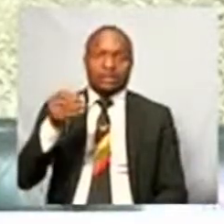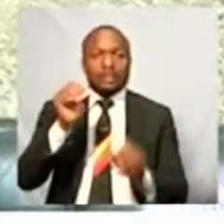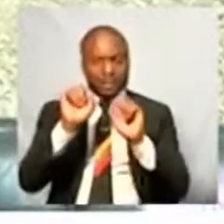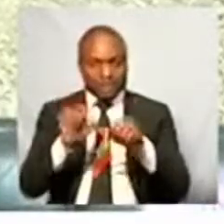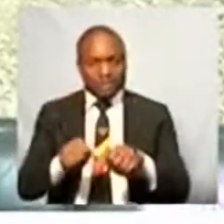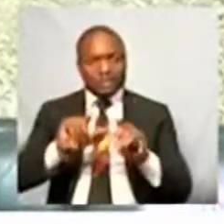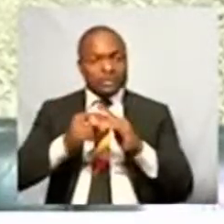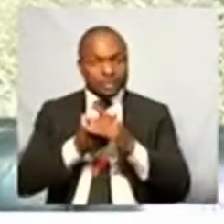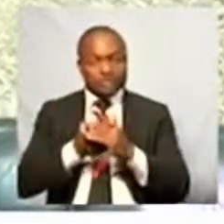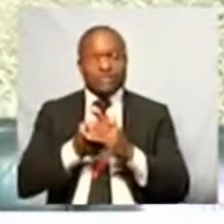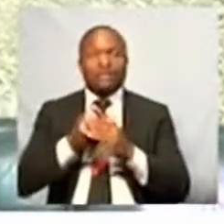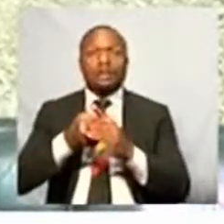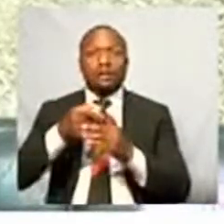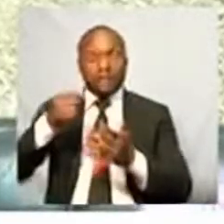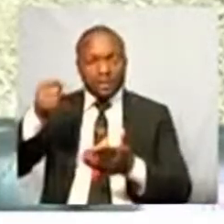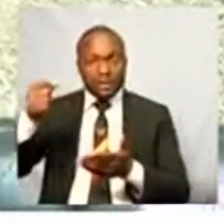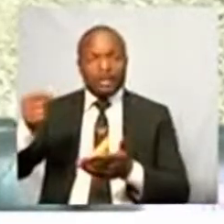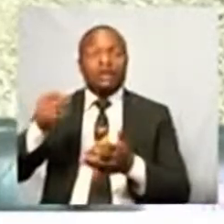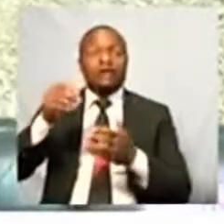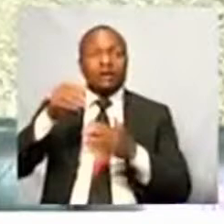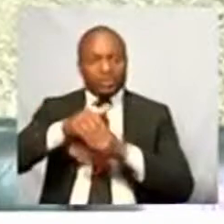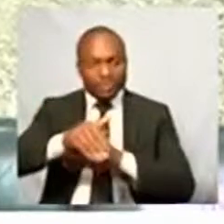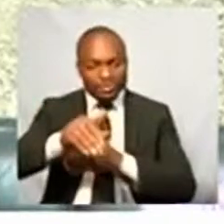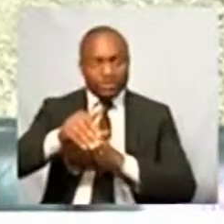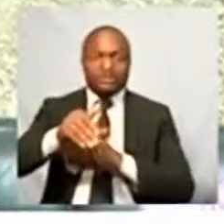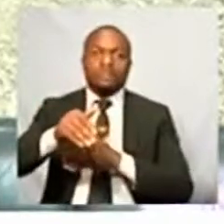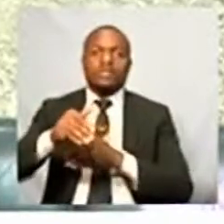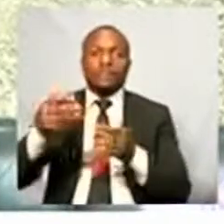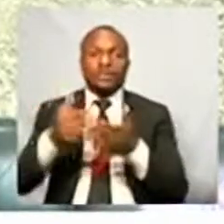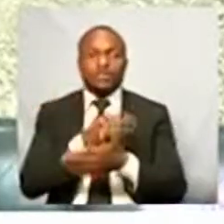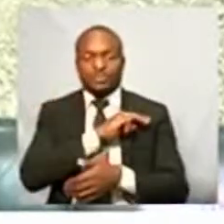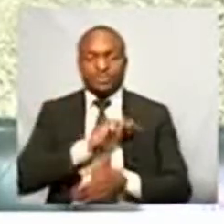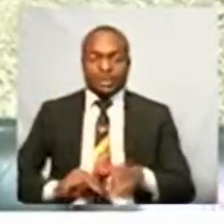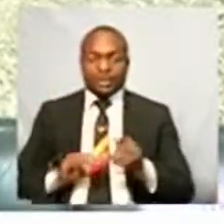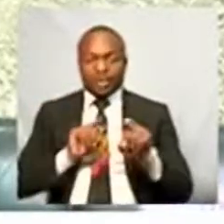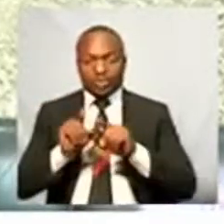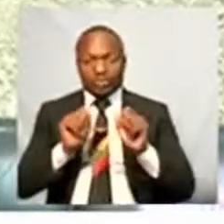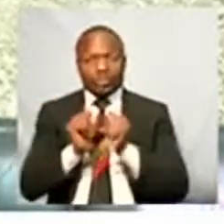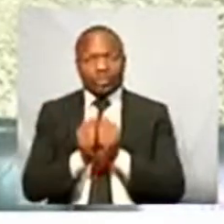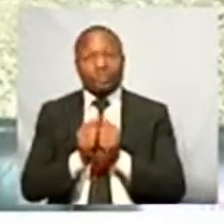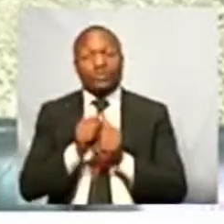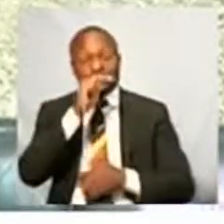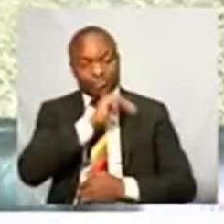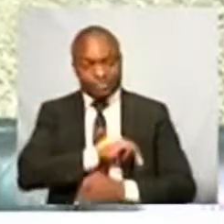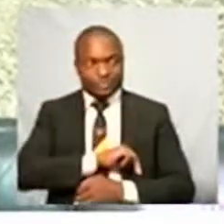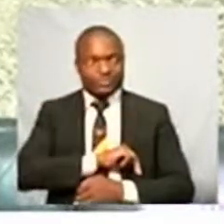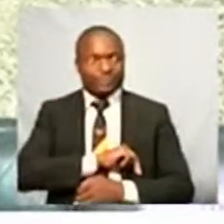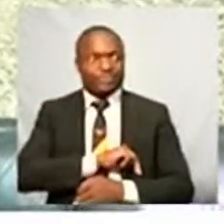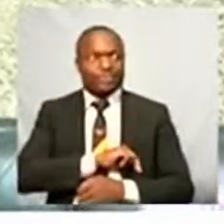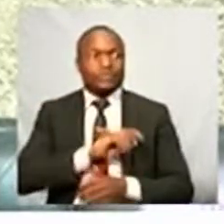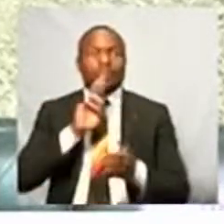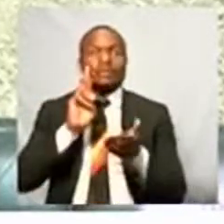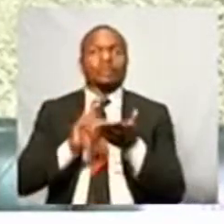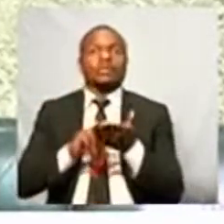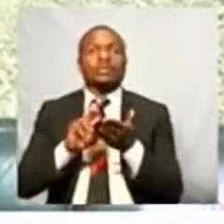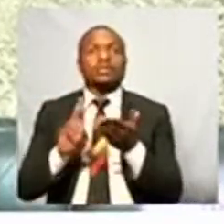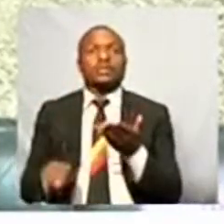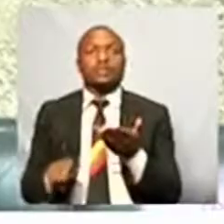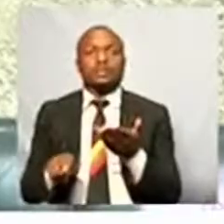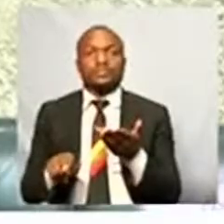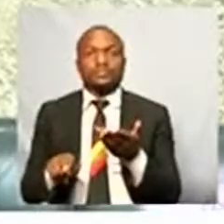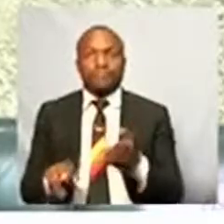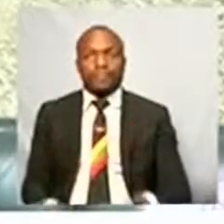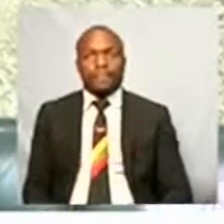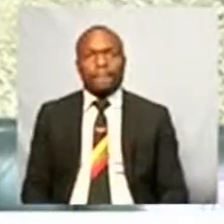new members and to compete with NAPSA. As a result, most of the retirees, Madam